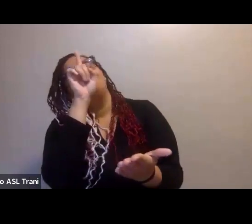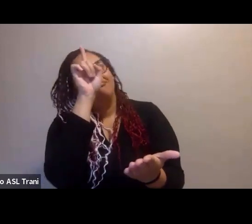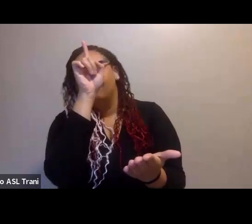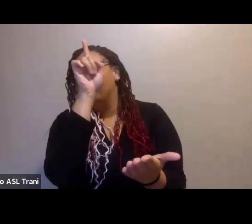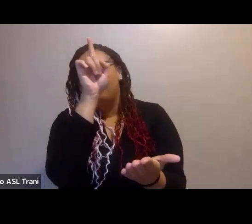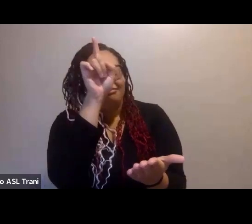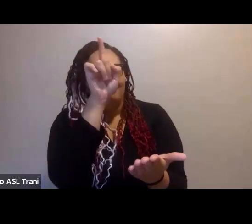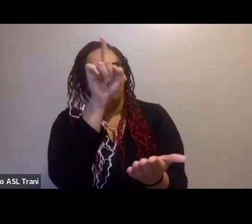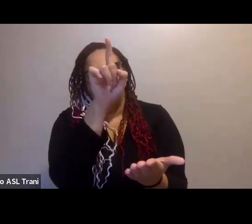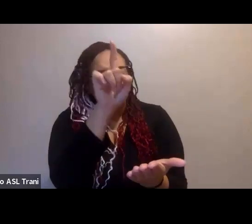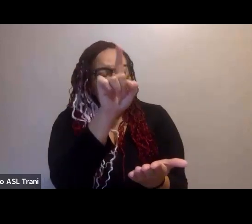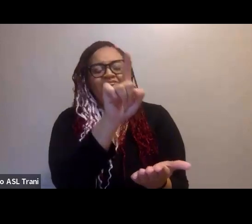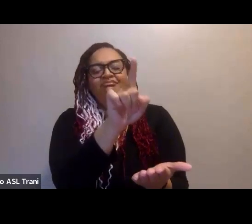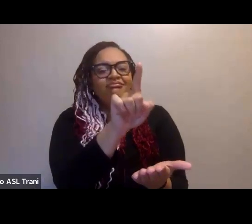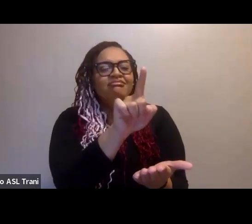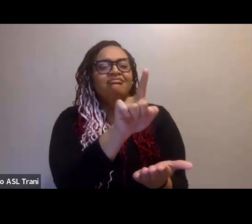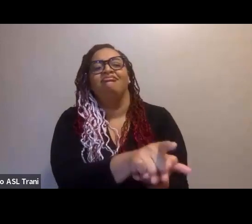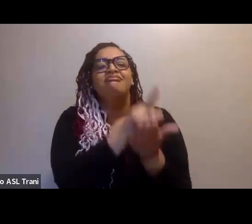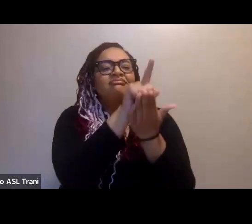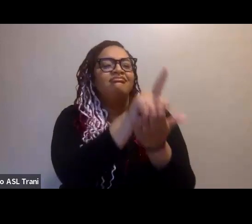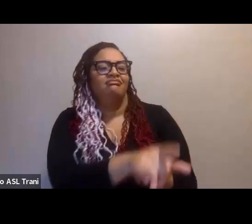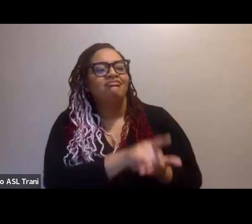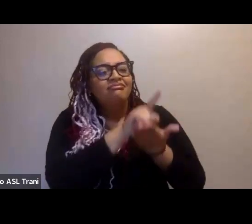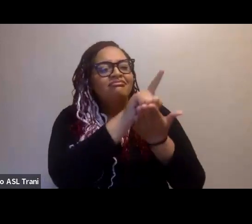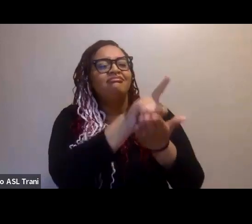falling down.